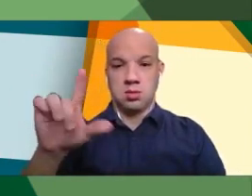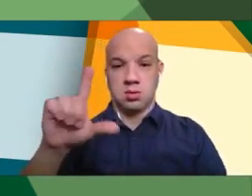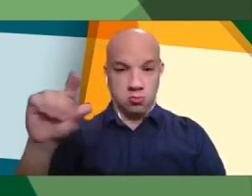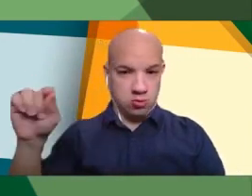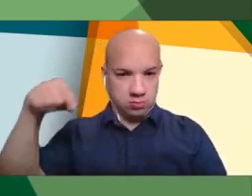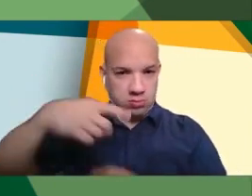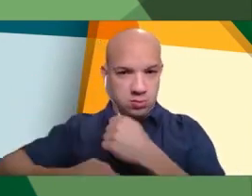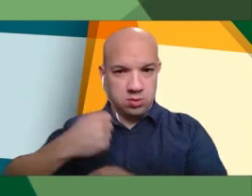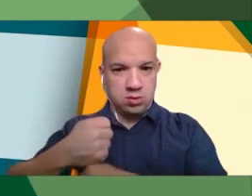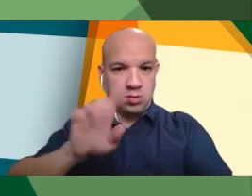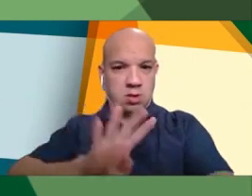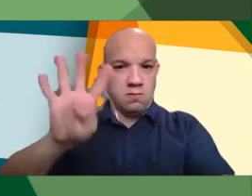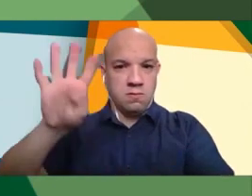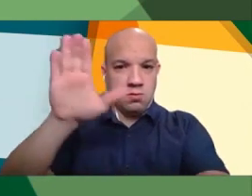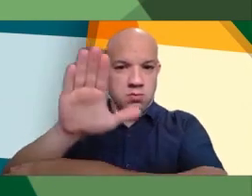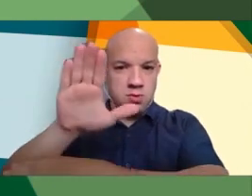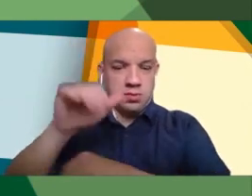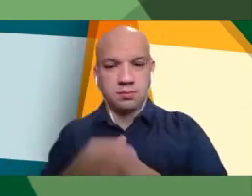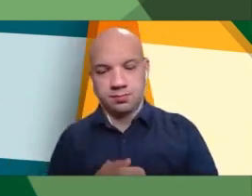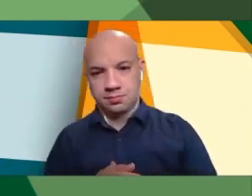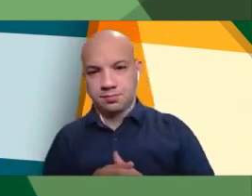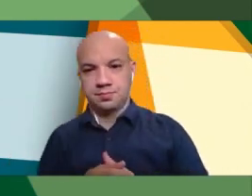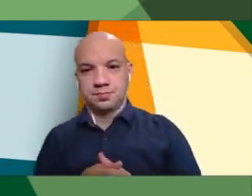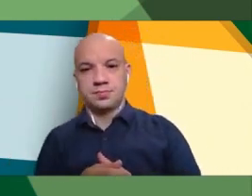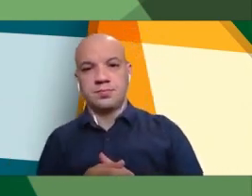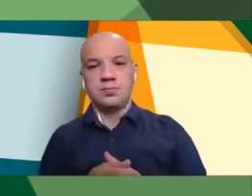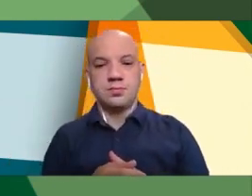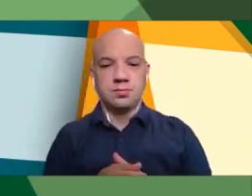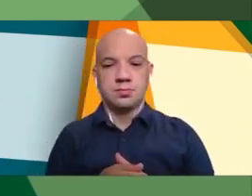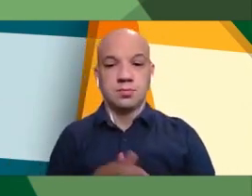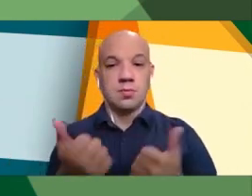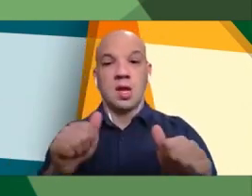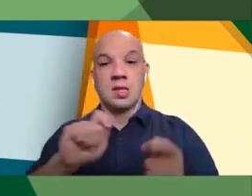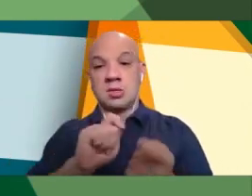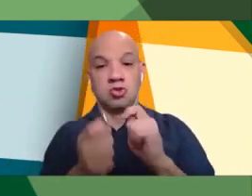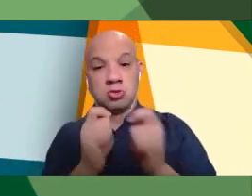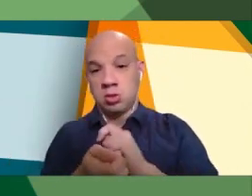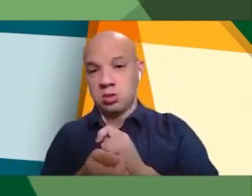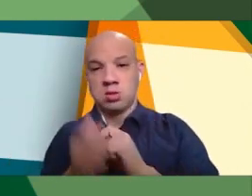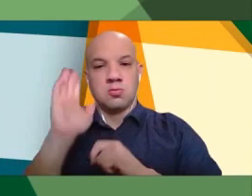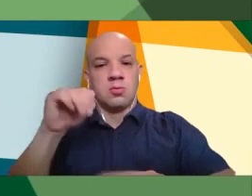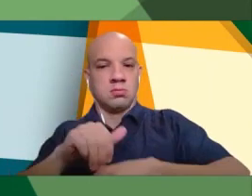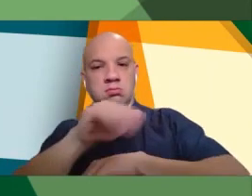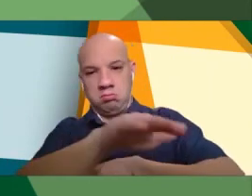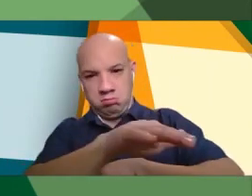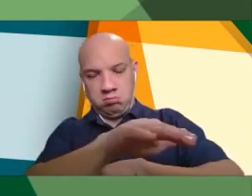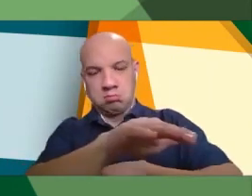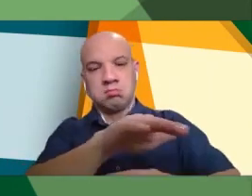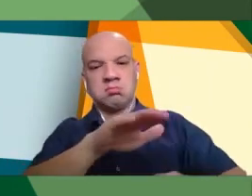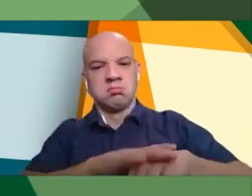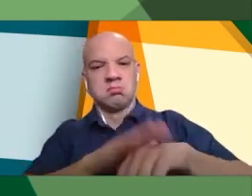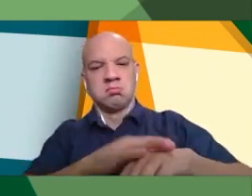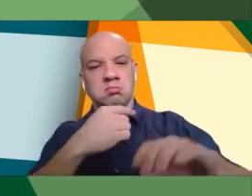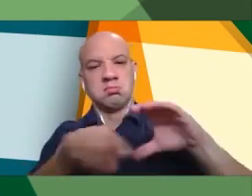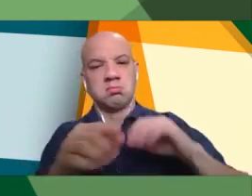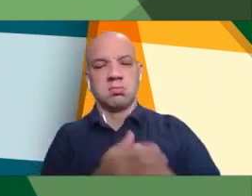2020 at 4 p.m. Any change will be notified through an addendum.